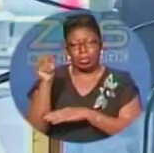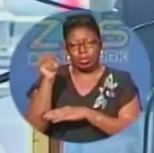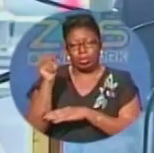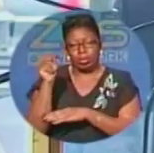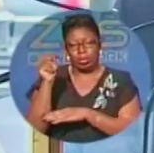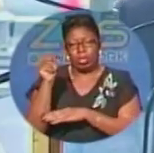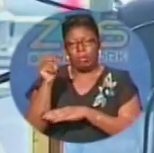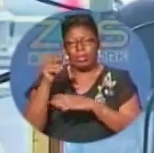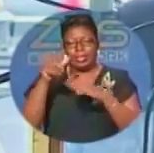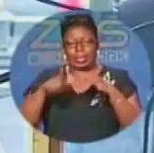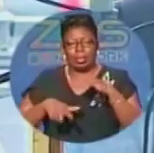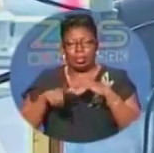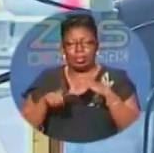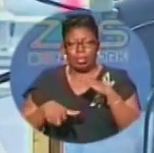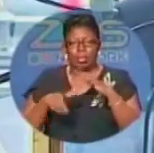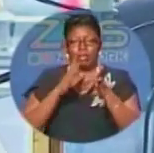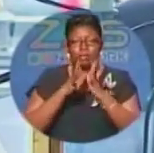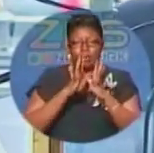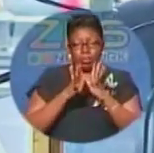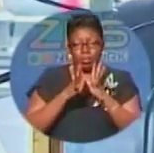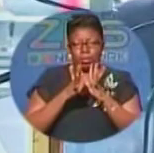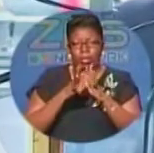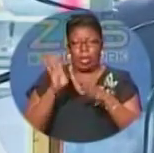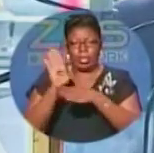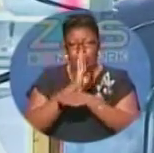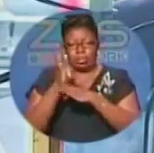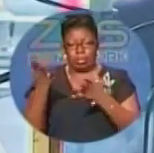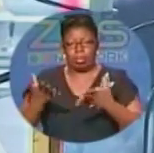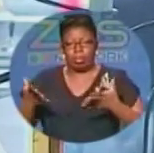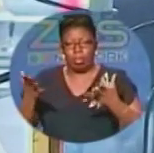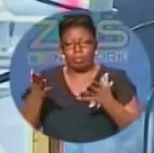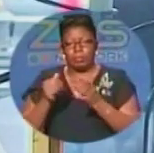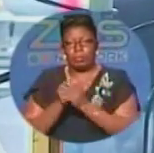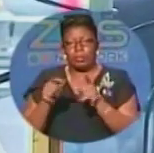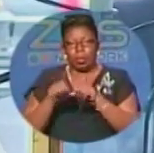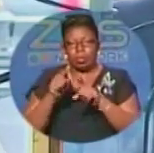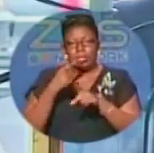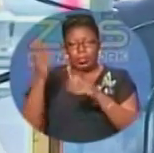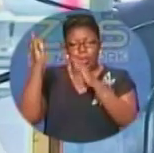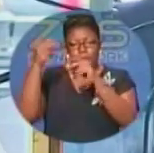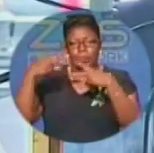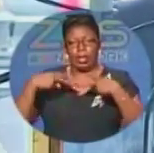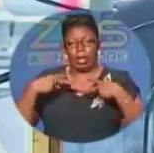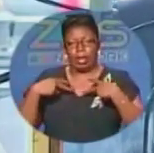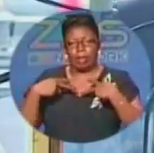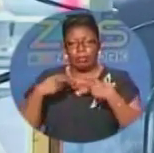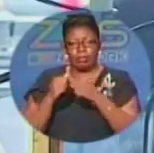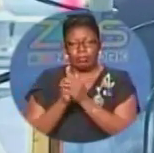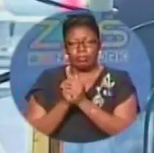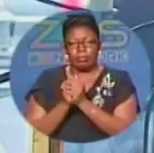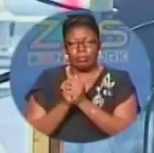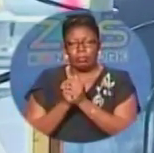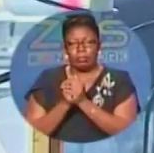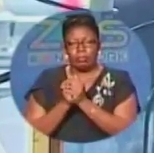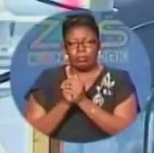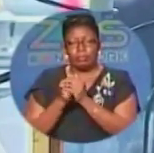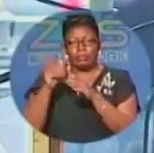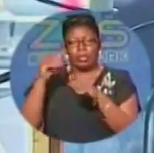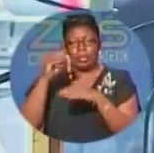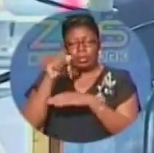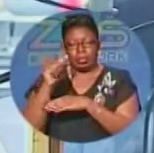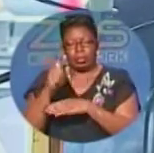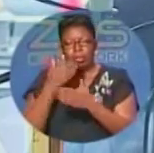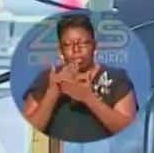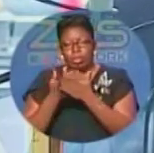for residents and businesses located here. And I might say that we hope to be able to have a relatively easy